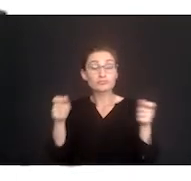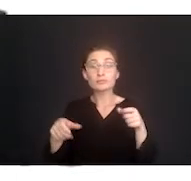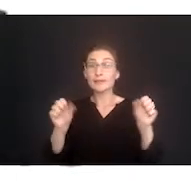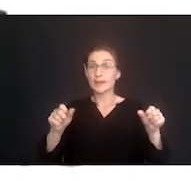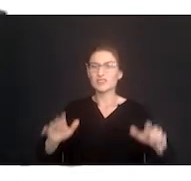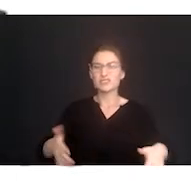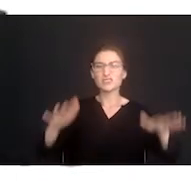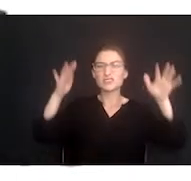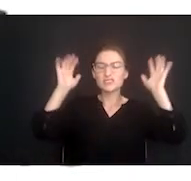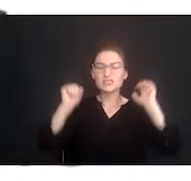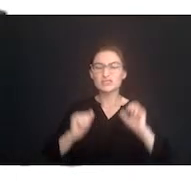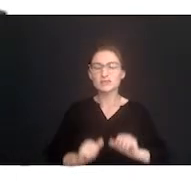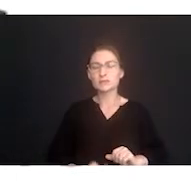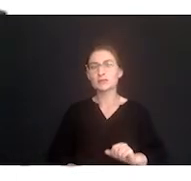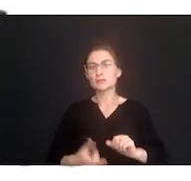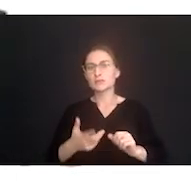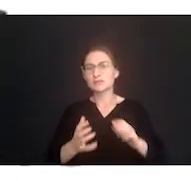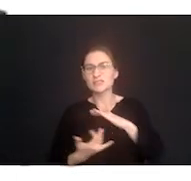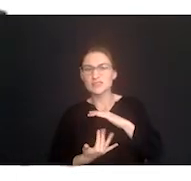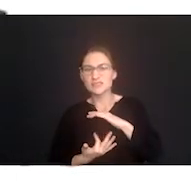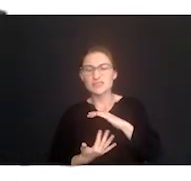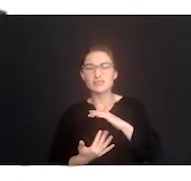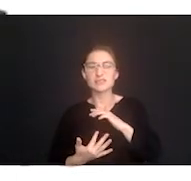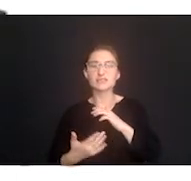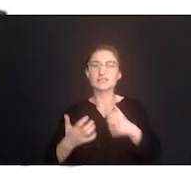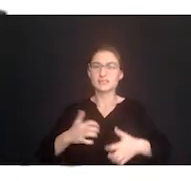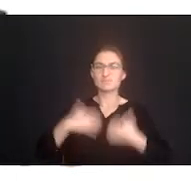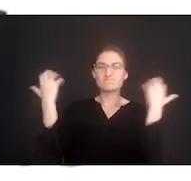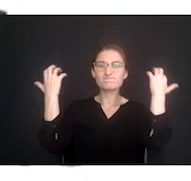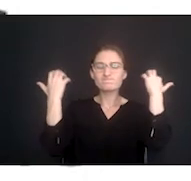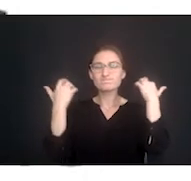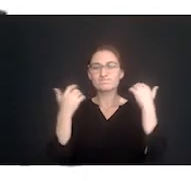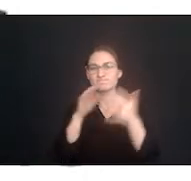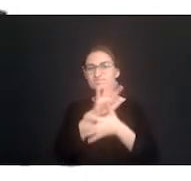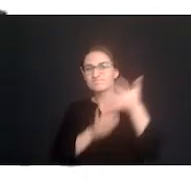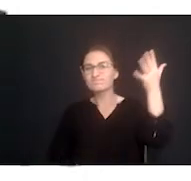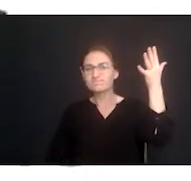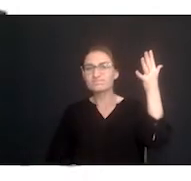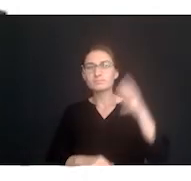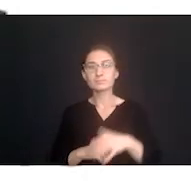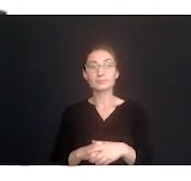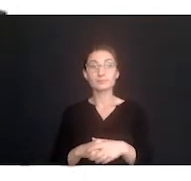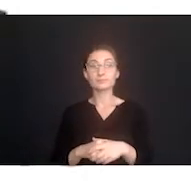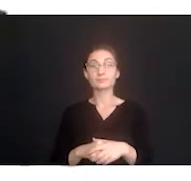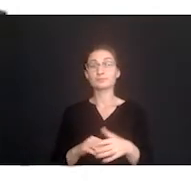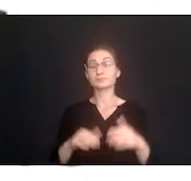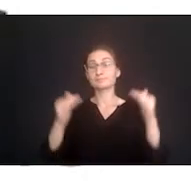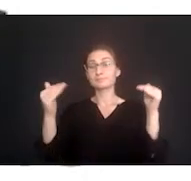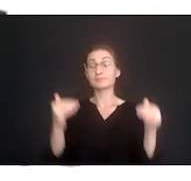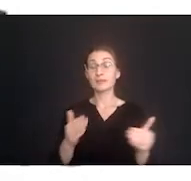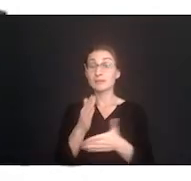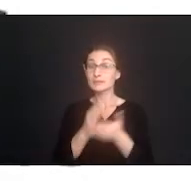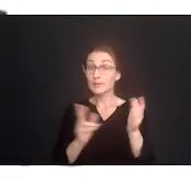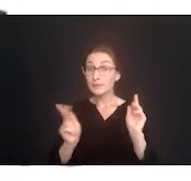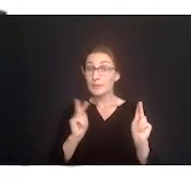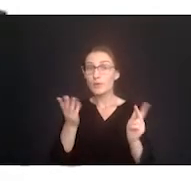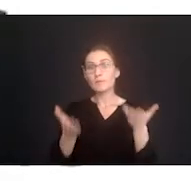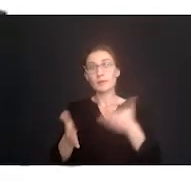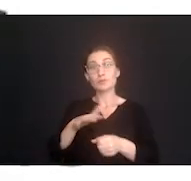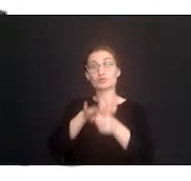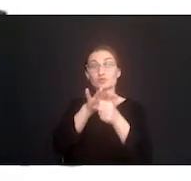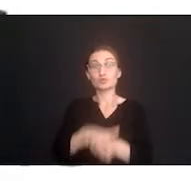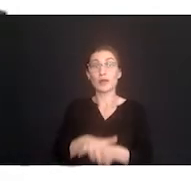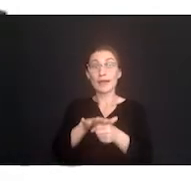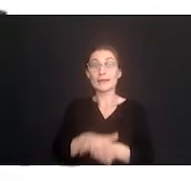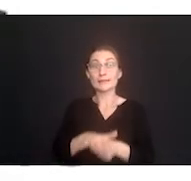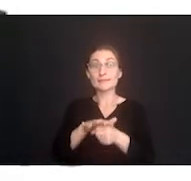could be irritability, rage, side effects such as that. And for some people, there may even be stress